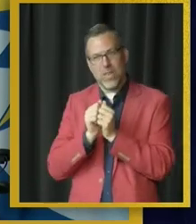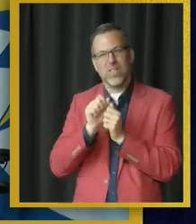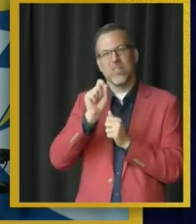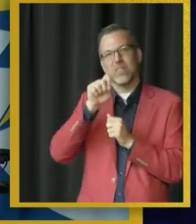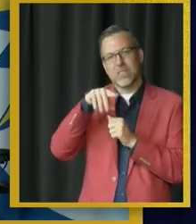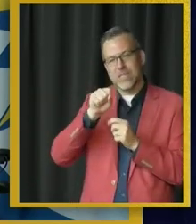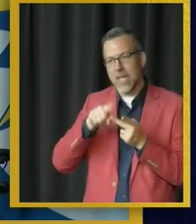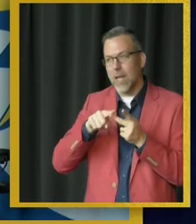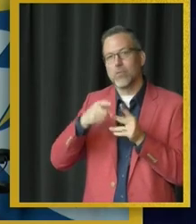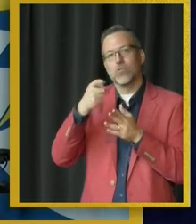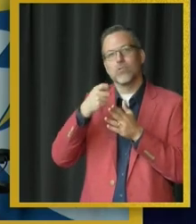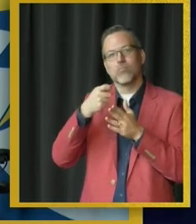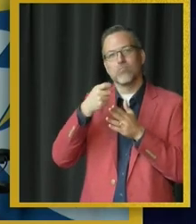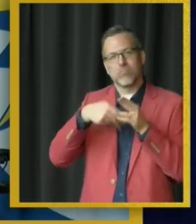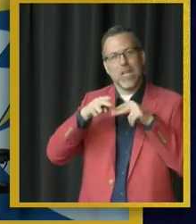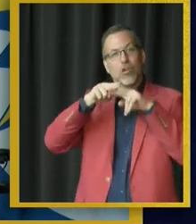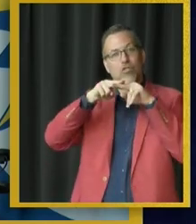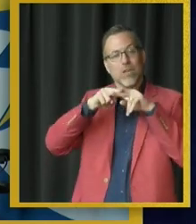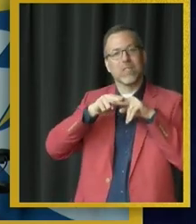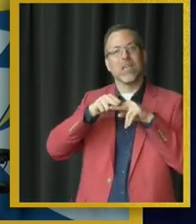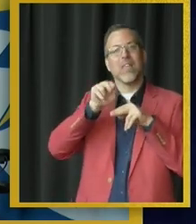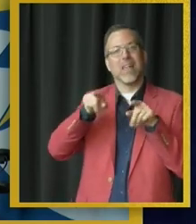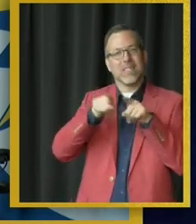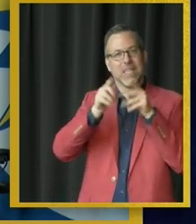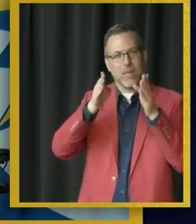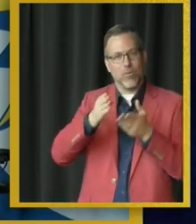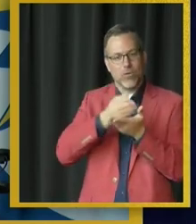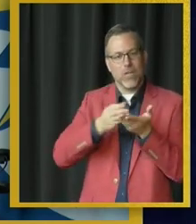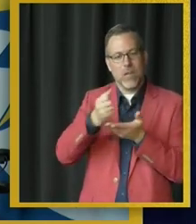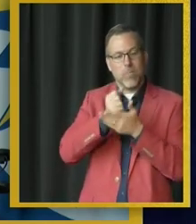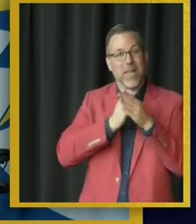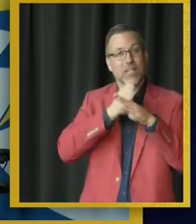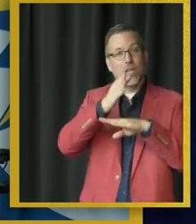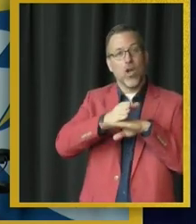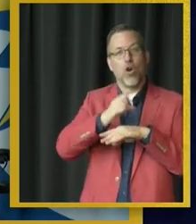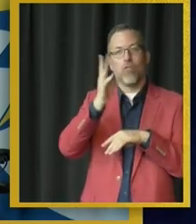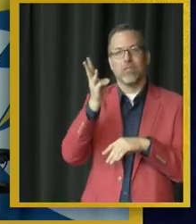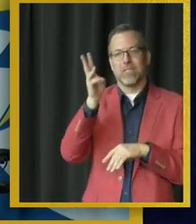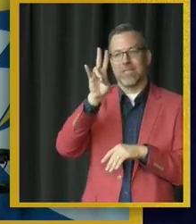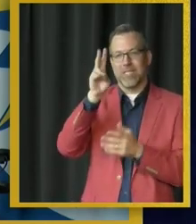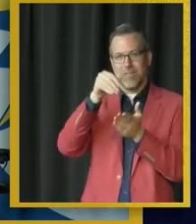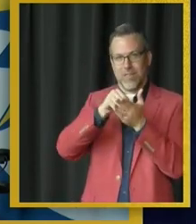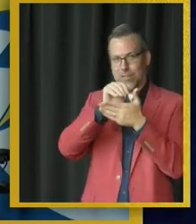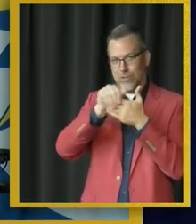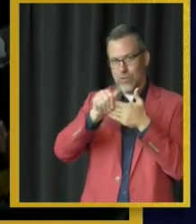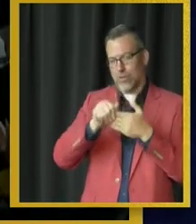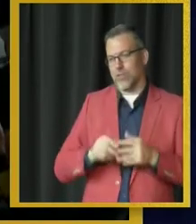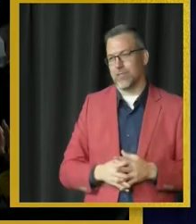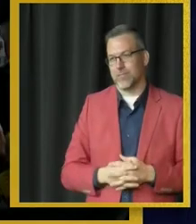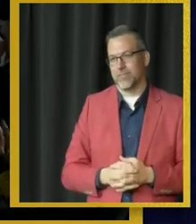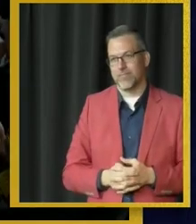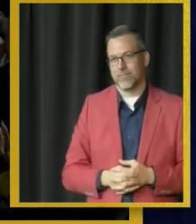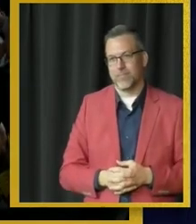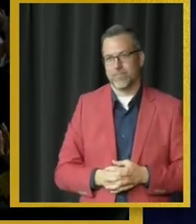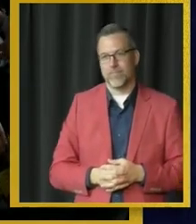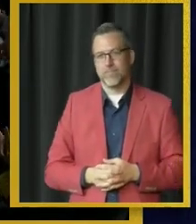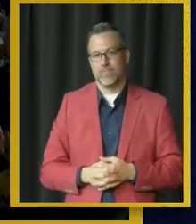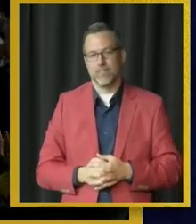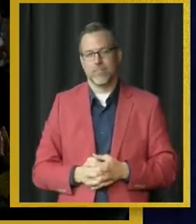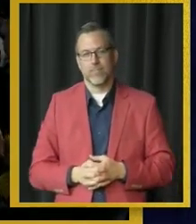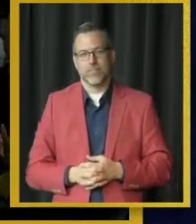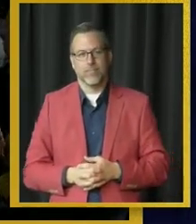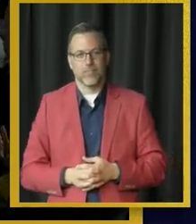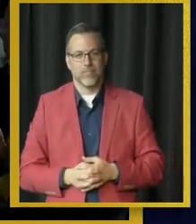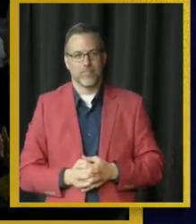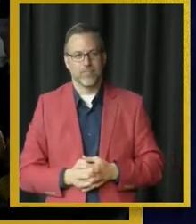cost of living adjustments is making over $67,000.